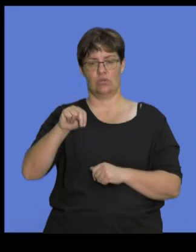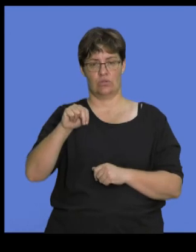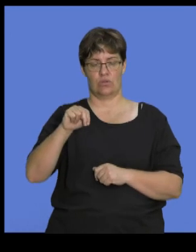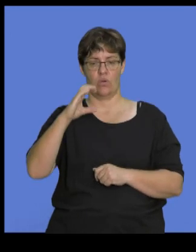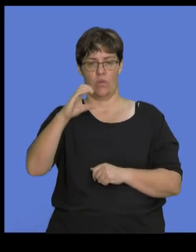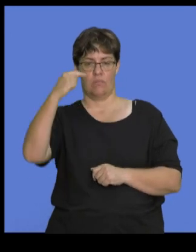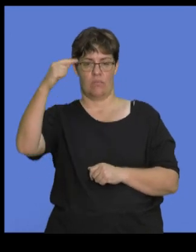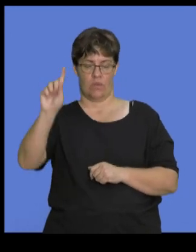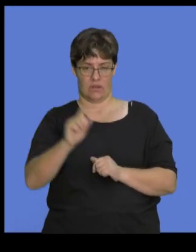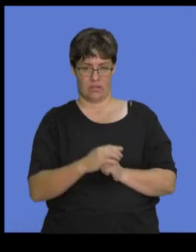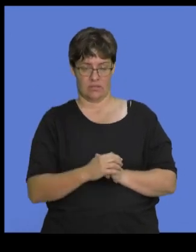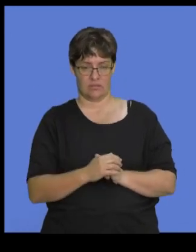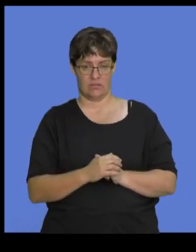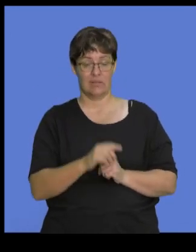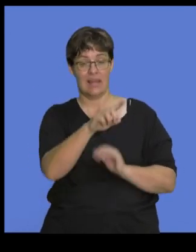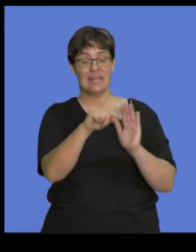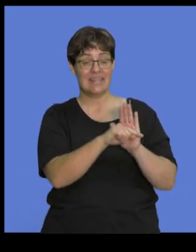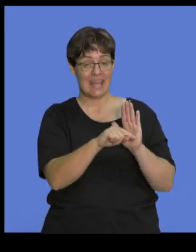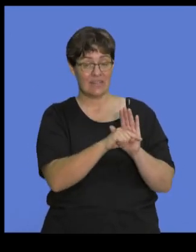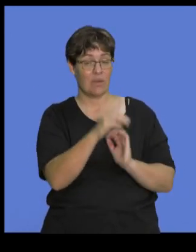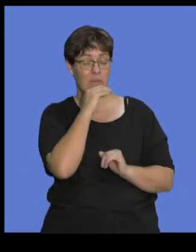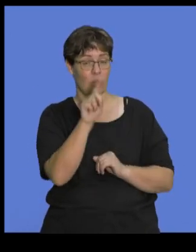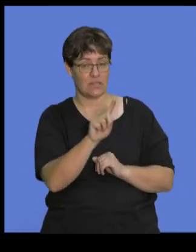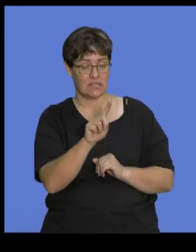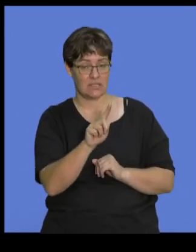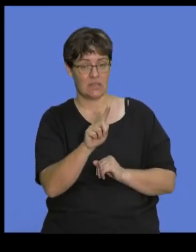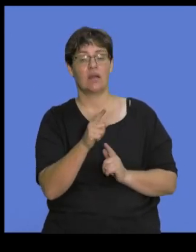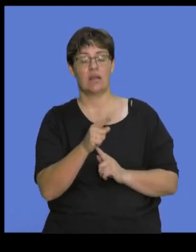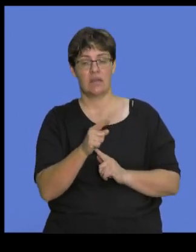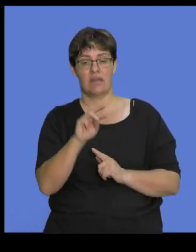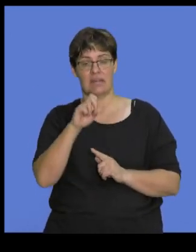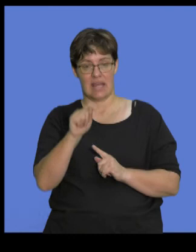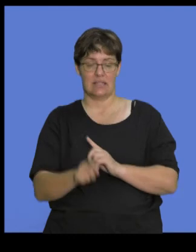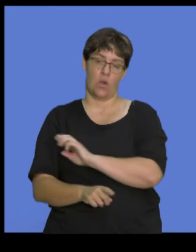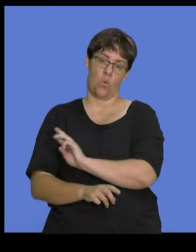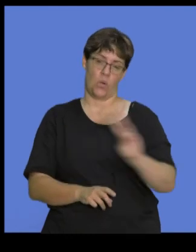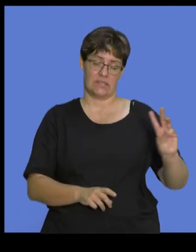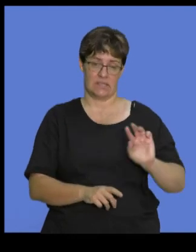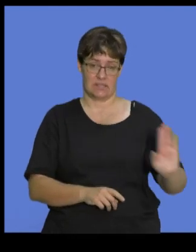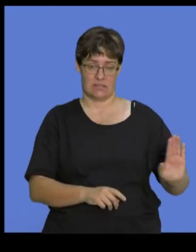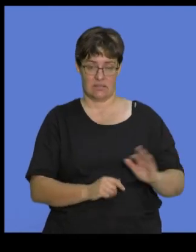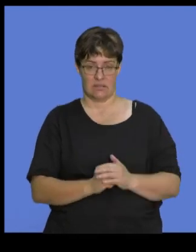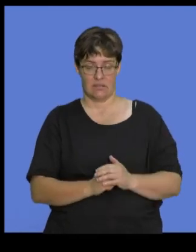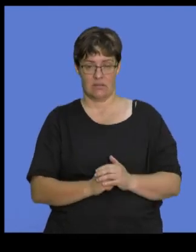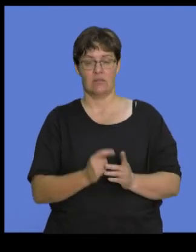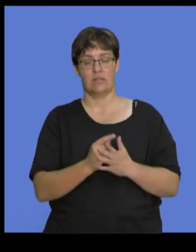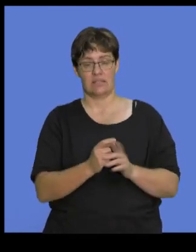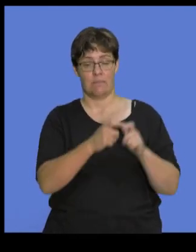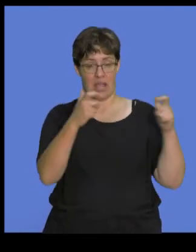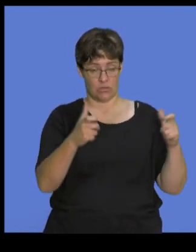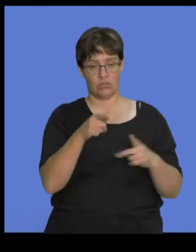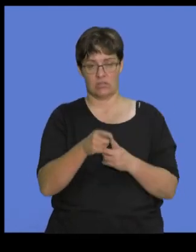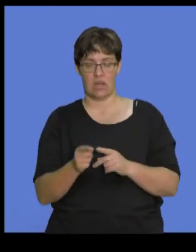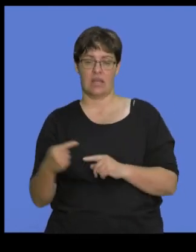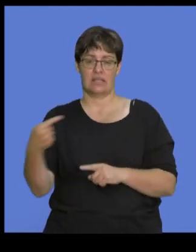6 Newton per coulomb. Then that negative suggests that the direction of net is west. So that's